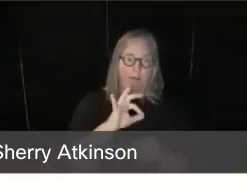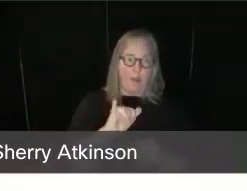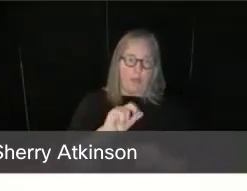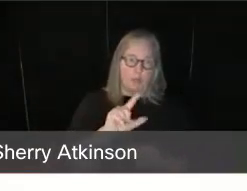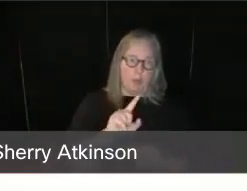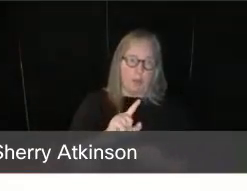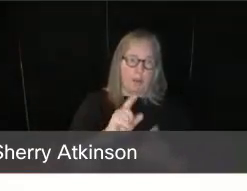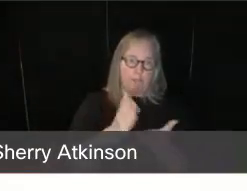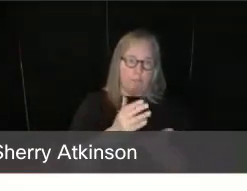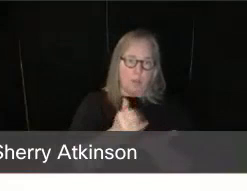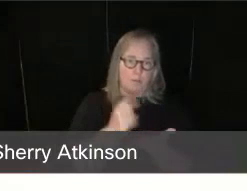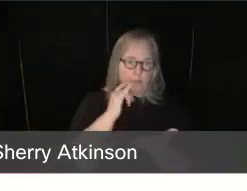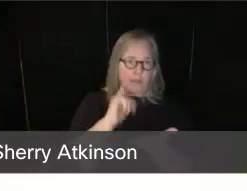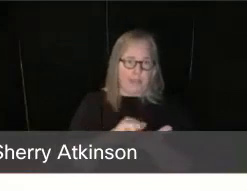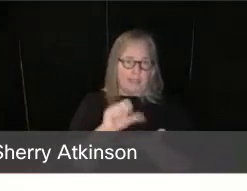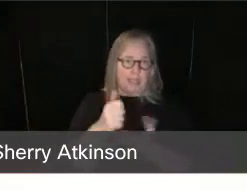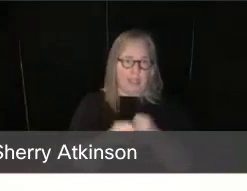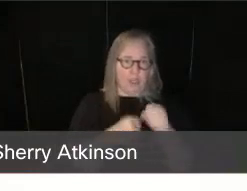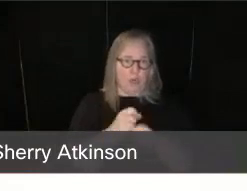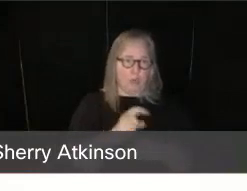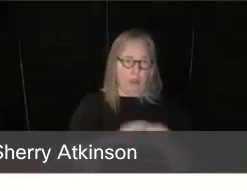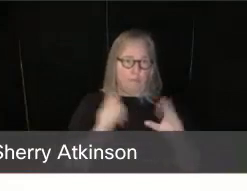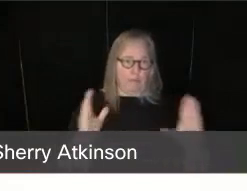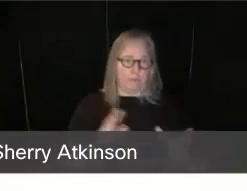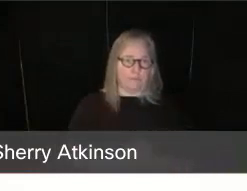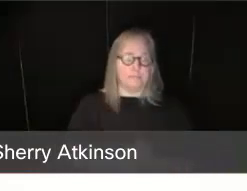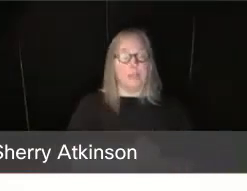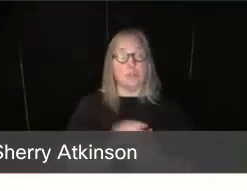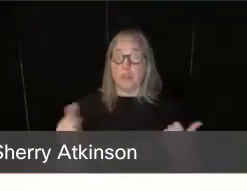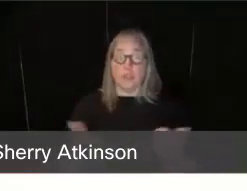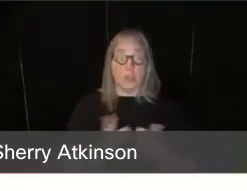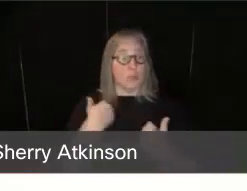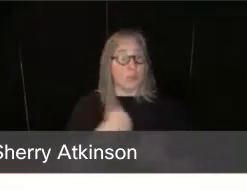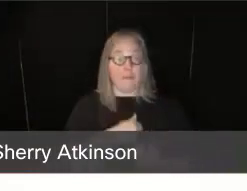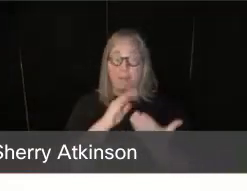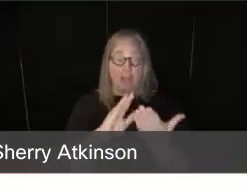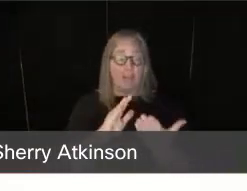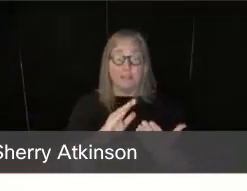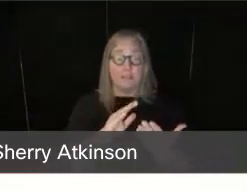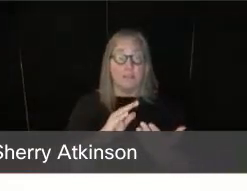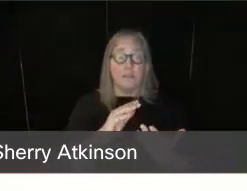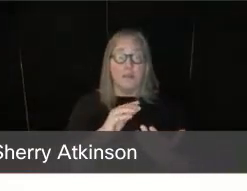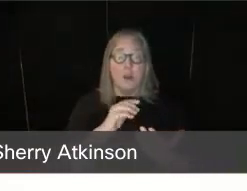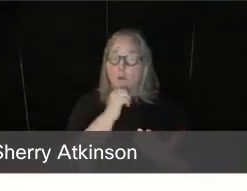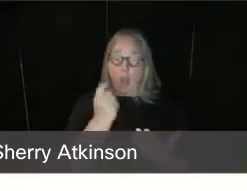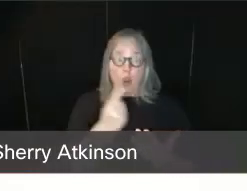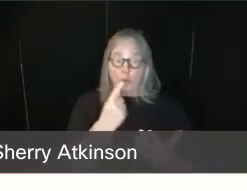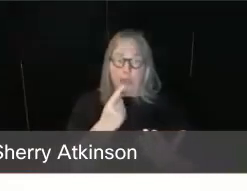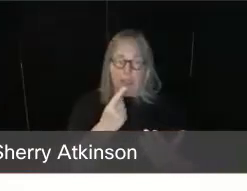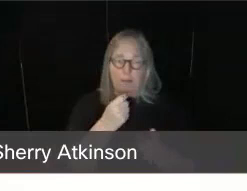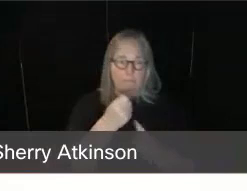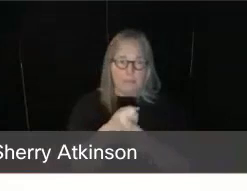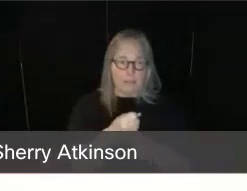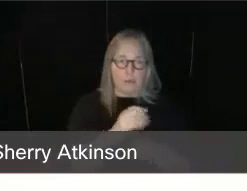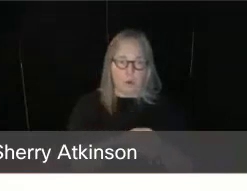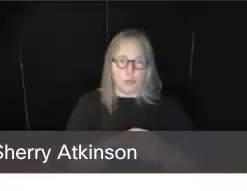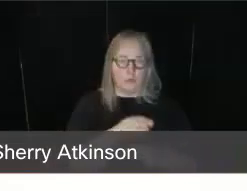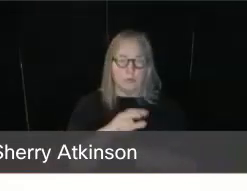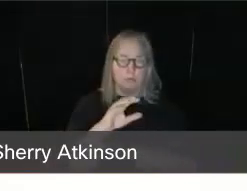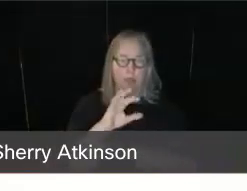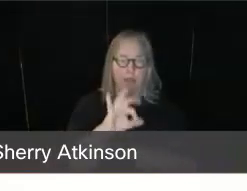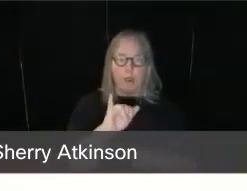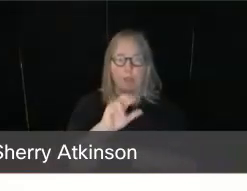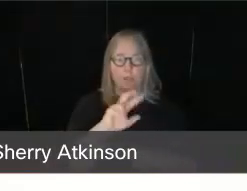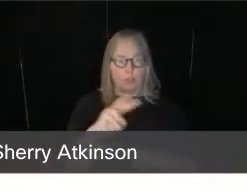10-year period. So the challenges we face are not only limited for 22, but obviously for the out